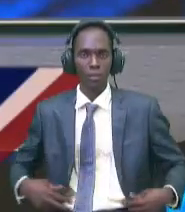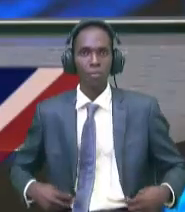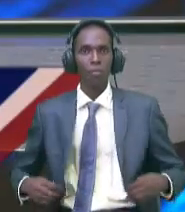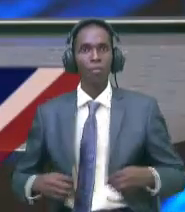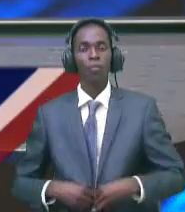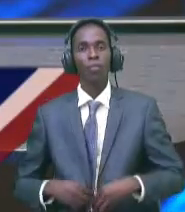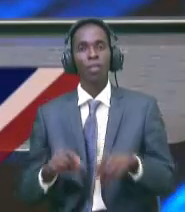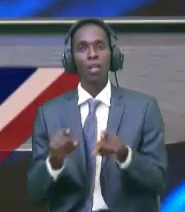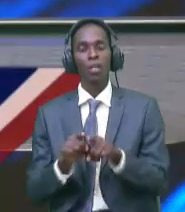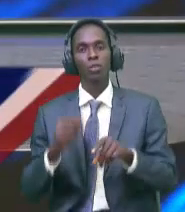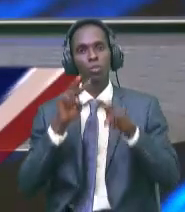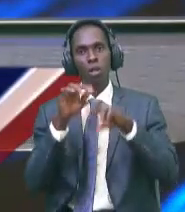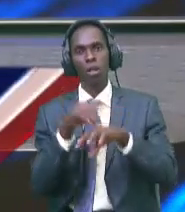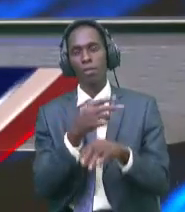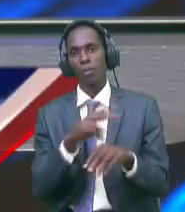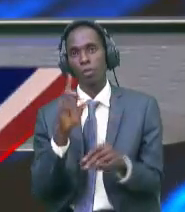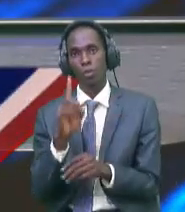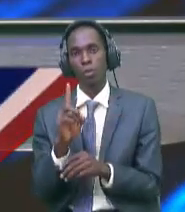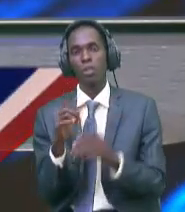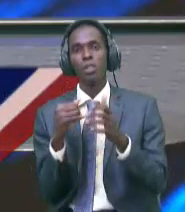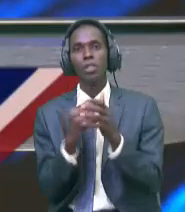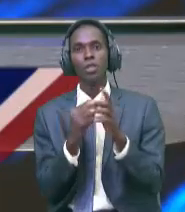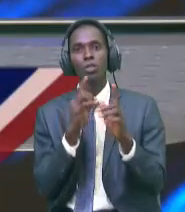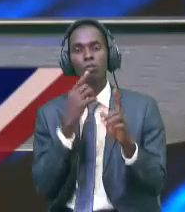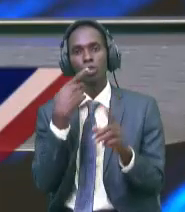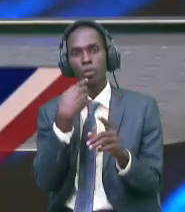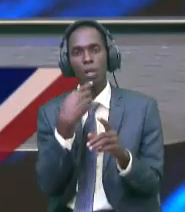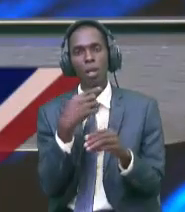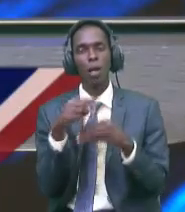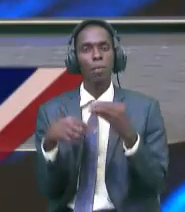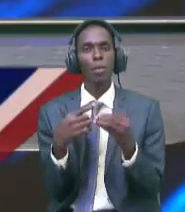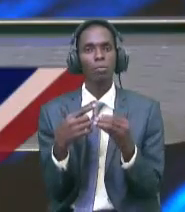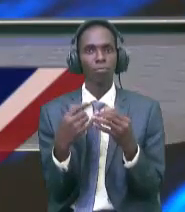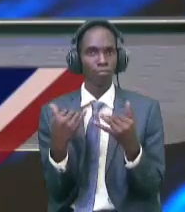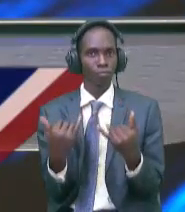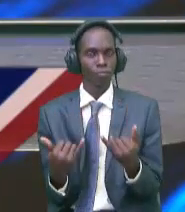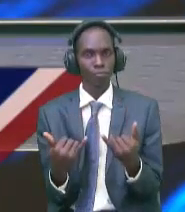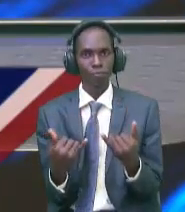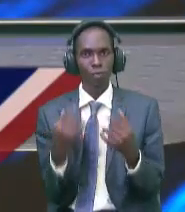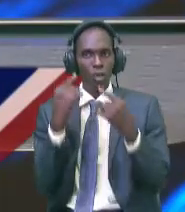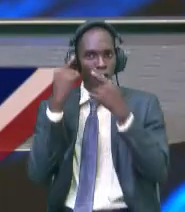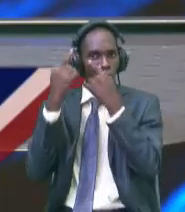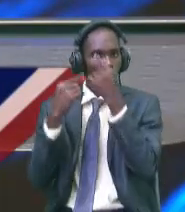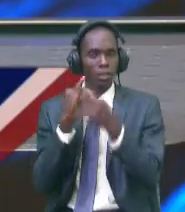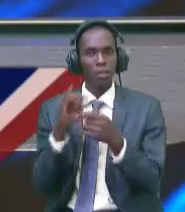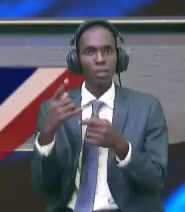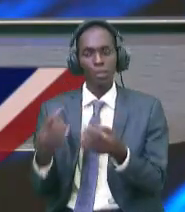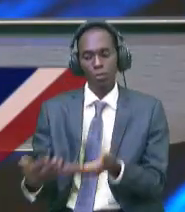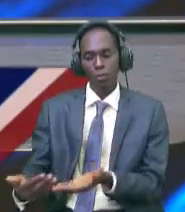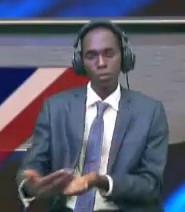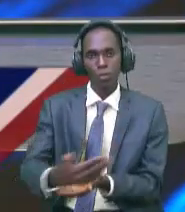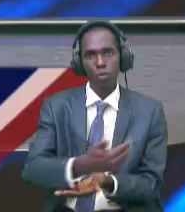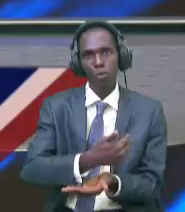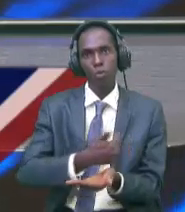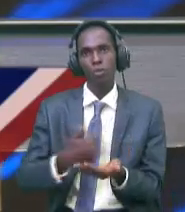look at verse 1, it talks about now concerning the collection for